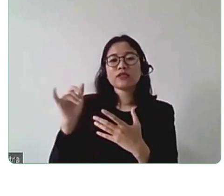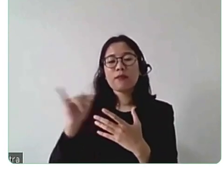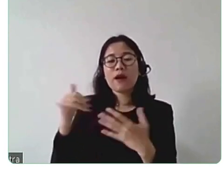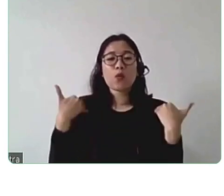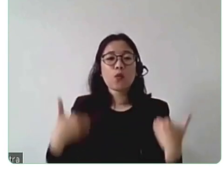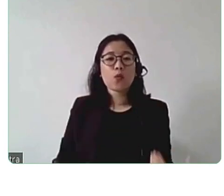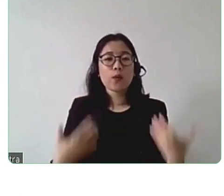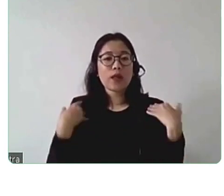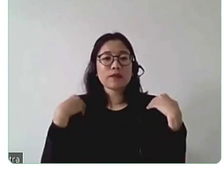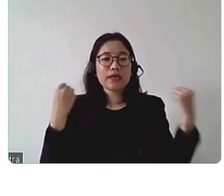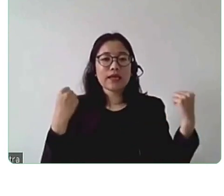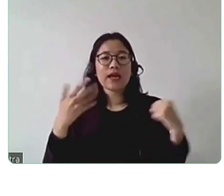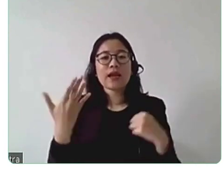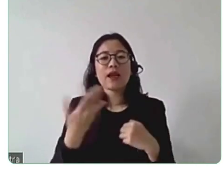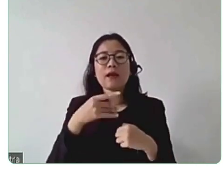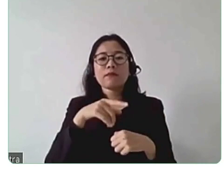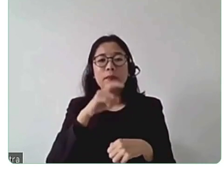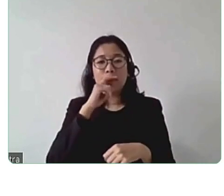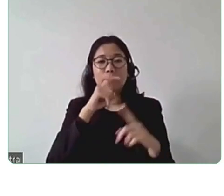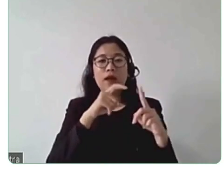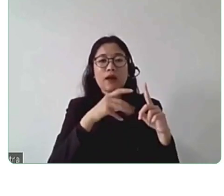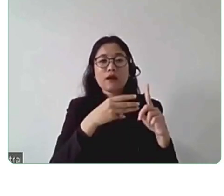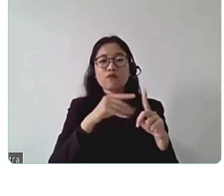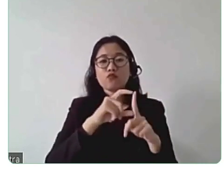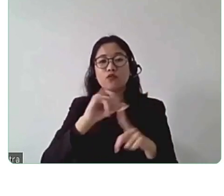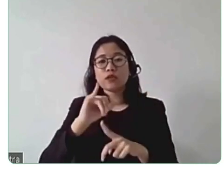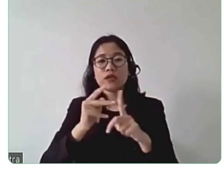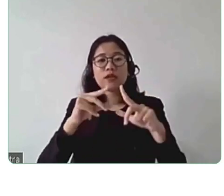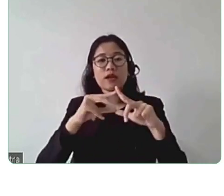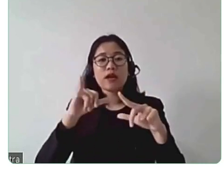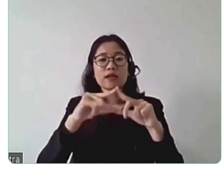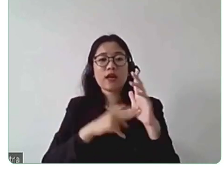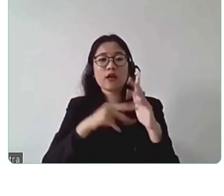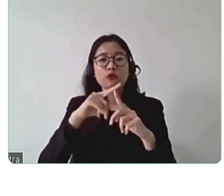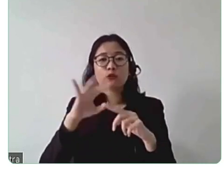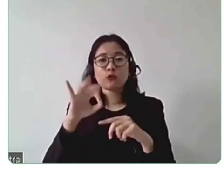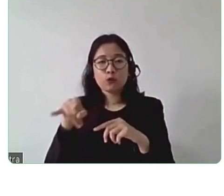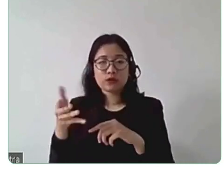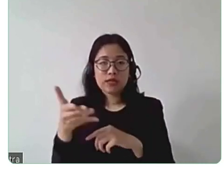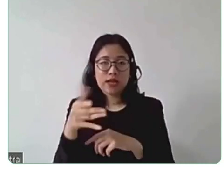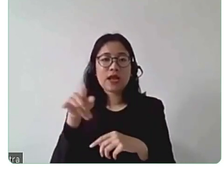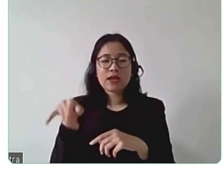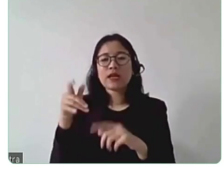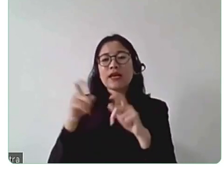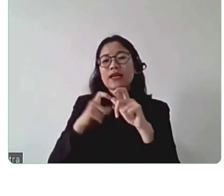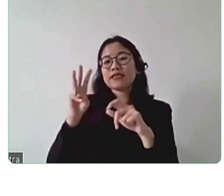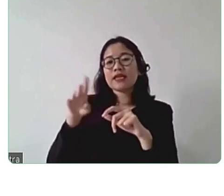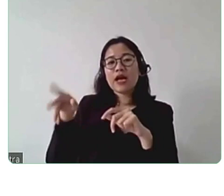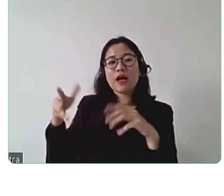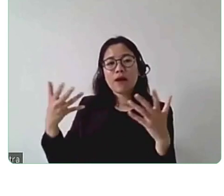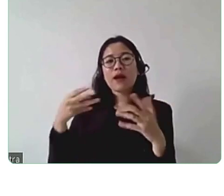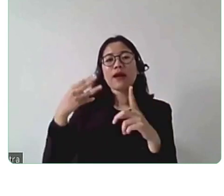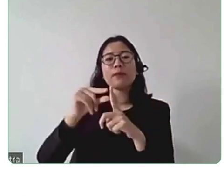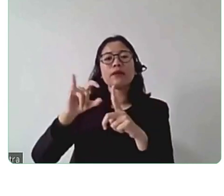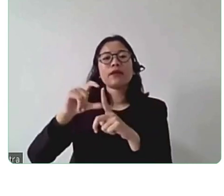Haryanto will be the speaker at this moment. Received his PhD in epidemiology at the Faculty of